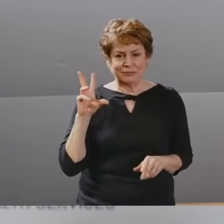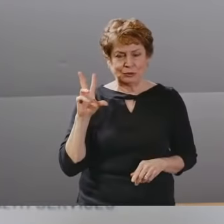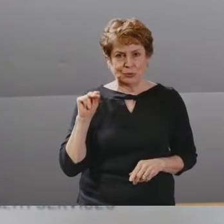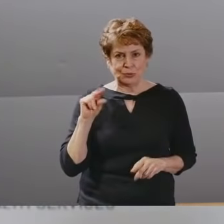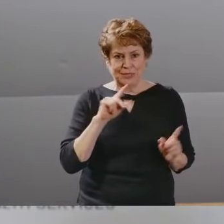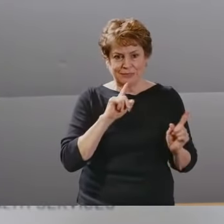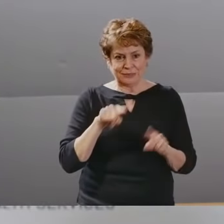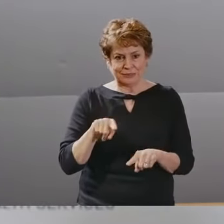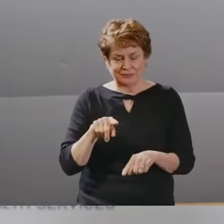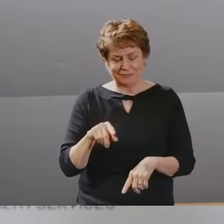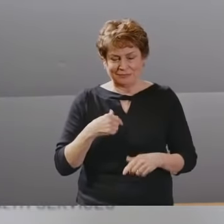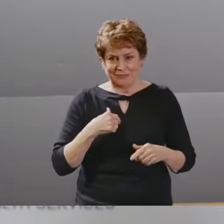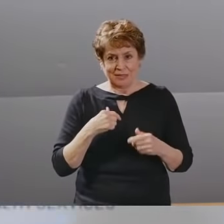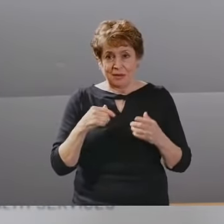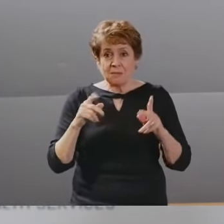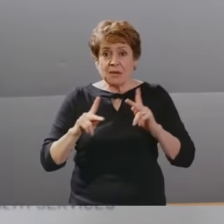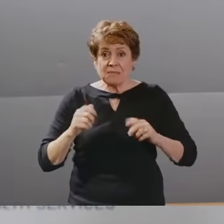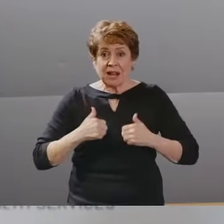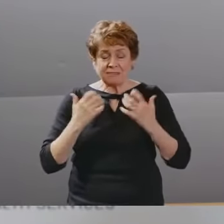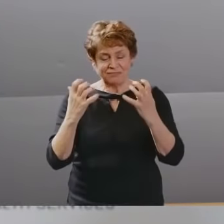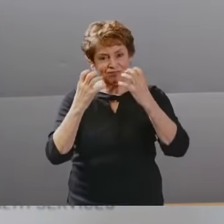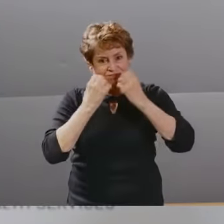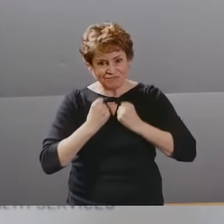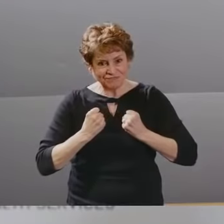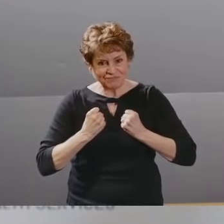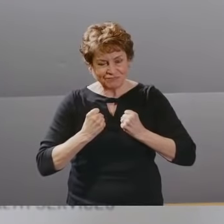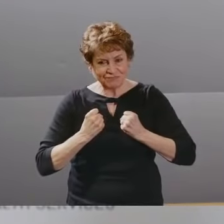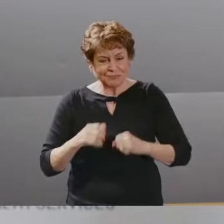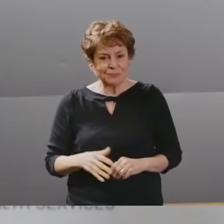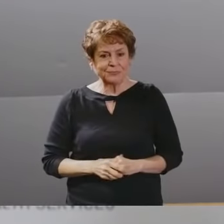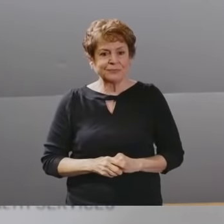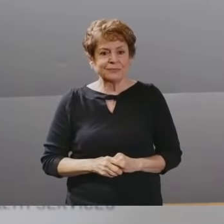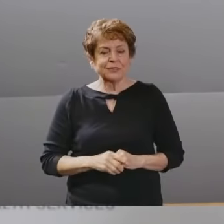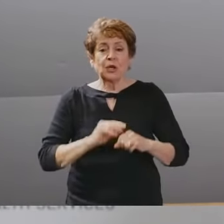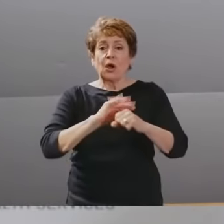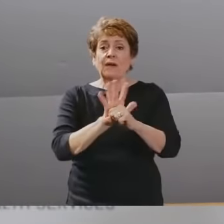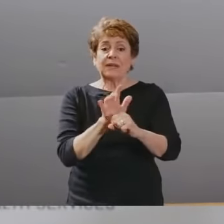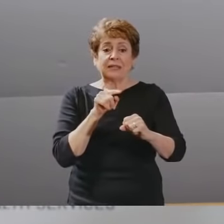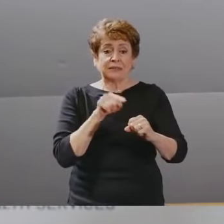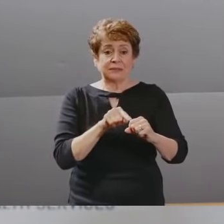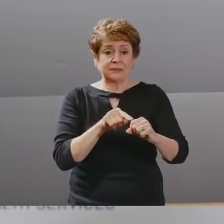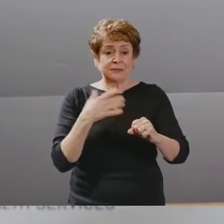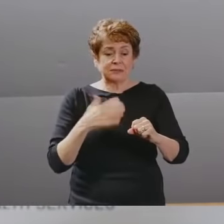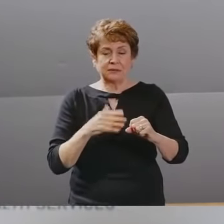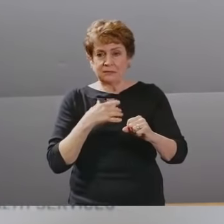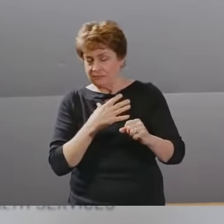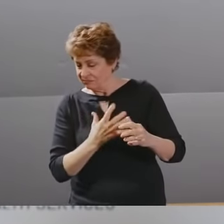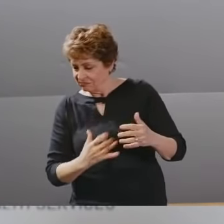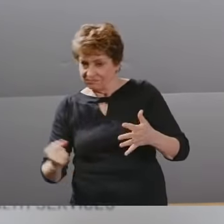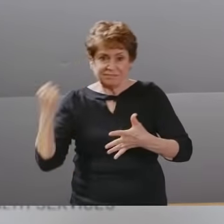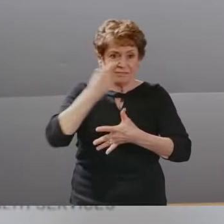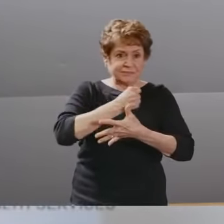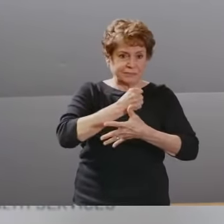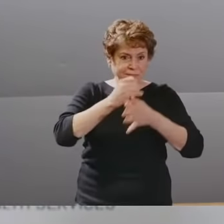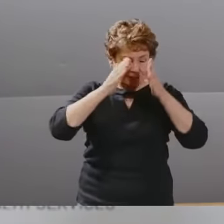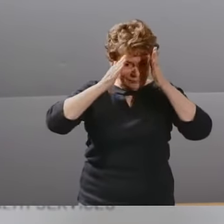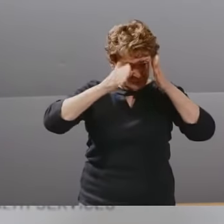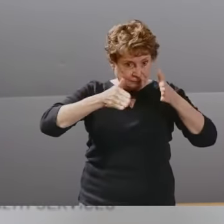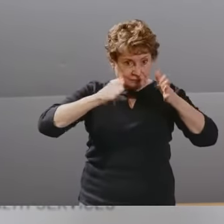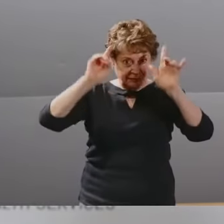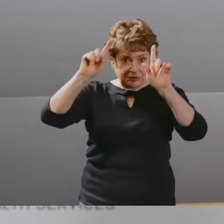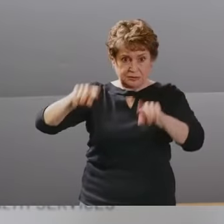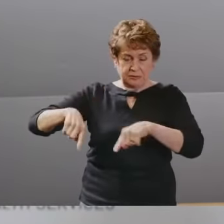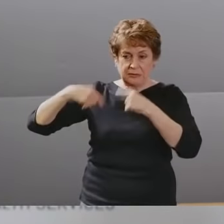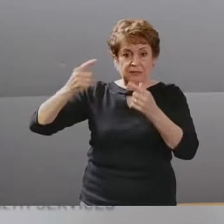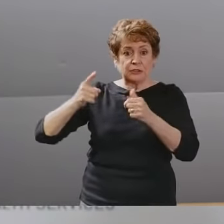lives. COVID-19 has been the number one priority of the administration since we had our original press conference